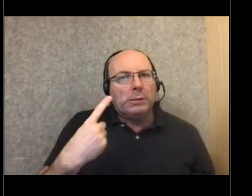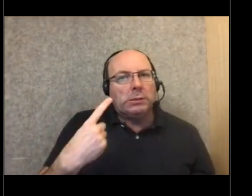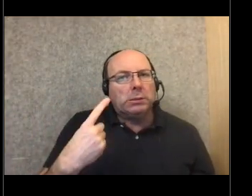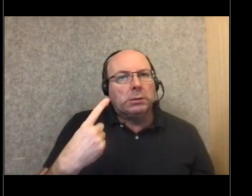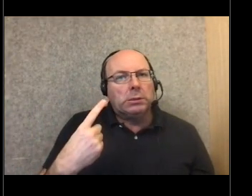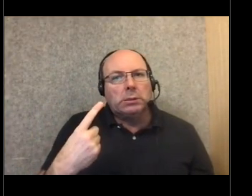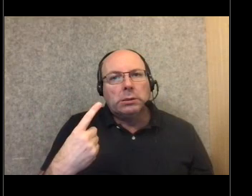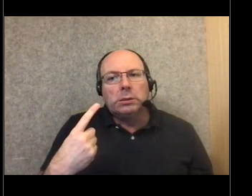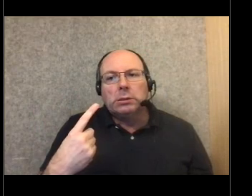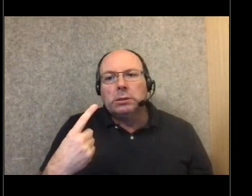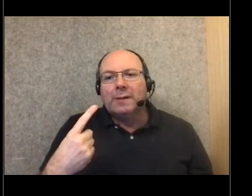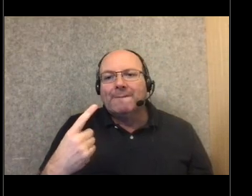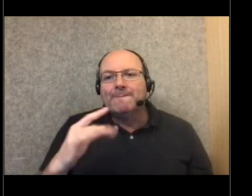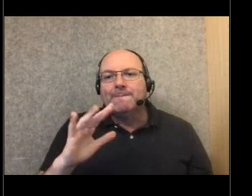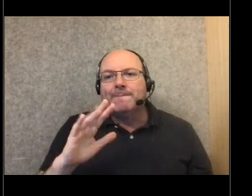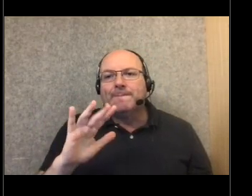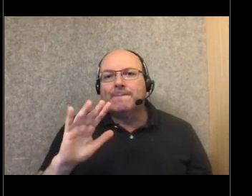question. And